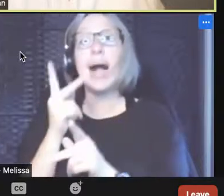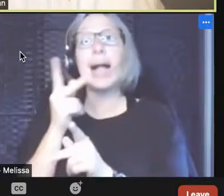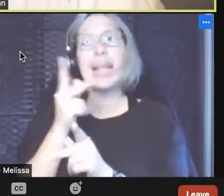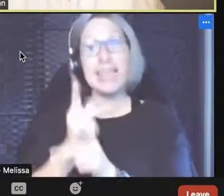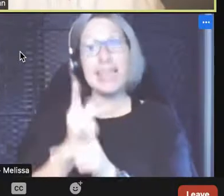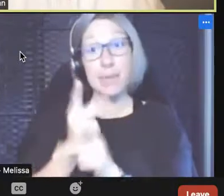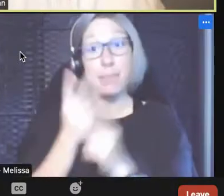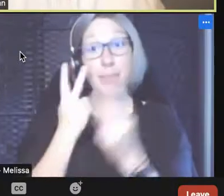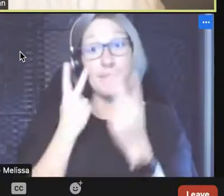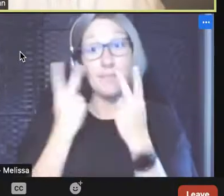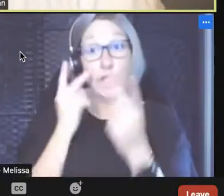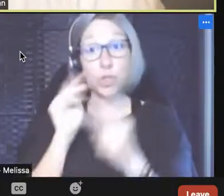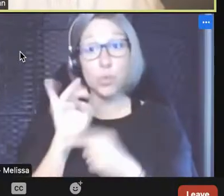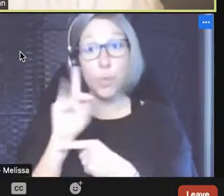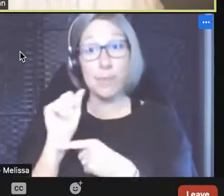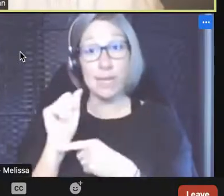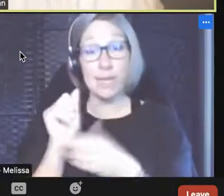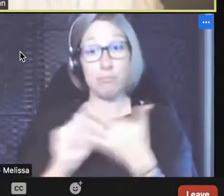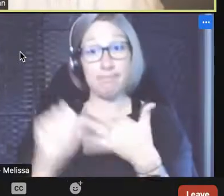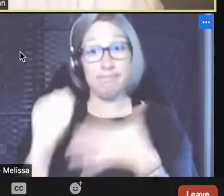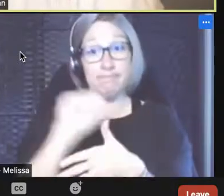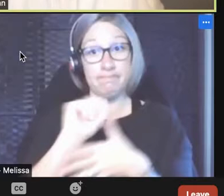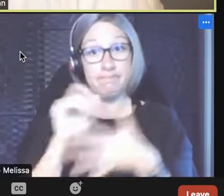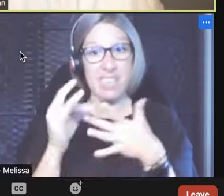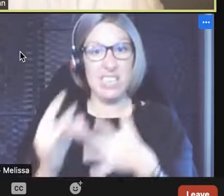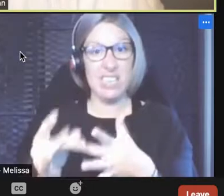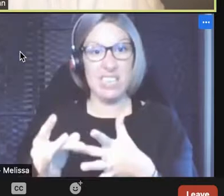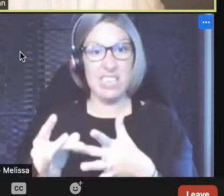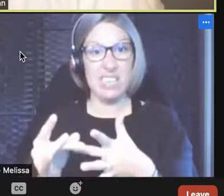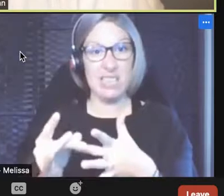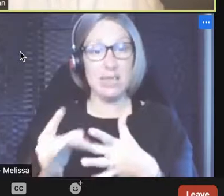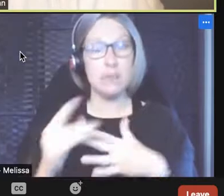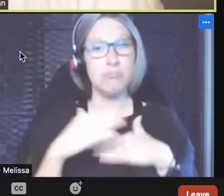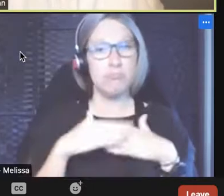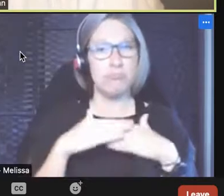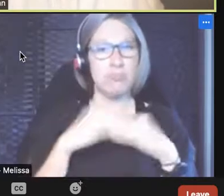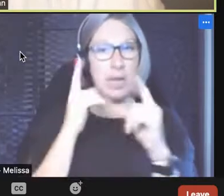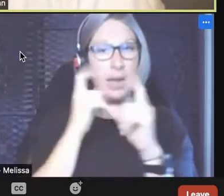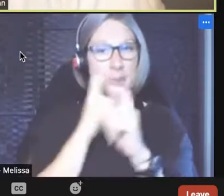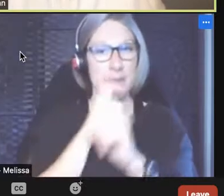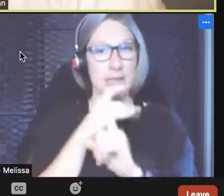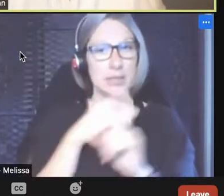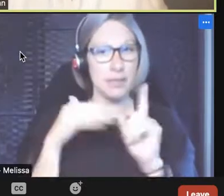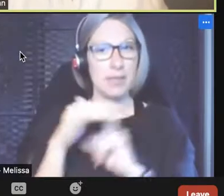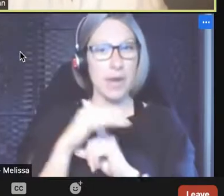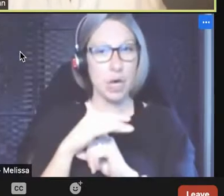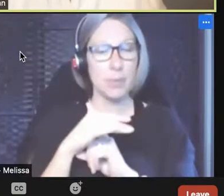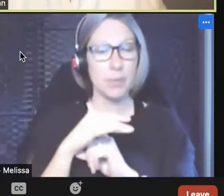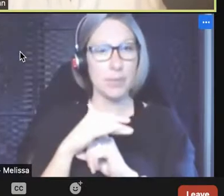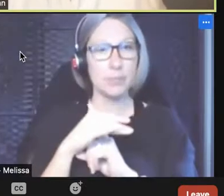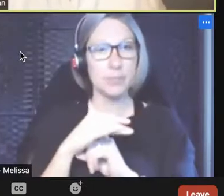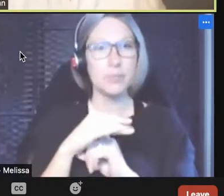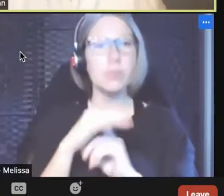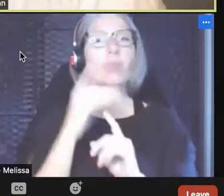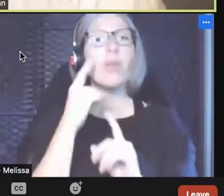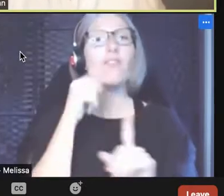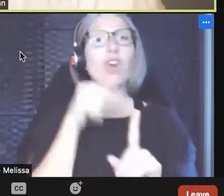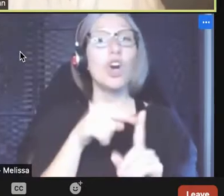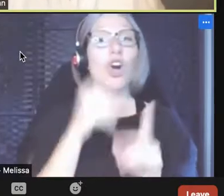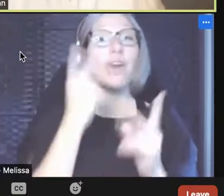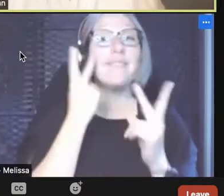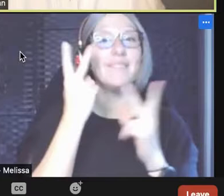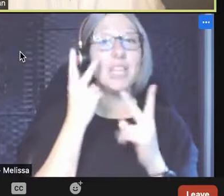role. Okay, she had to be in a minimally complex environment, as you saw. For her, visual took the lead and tactile